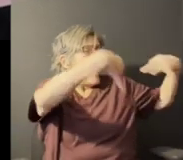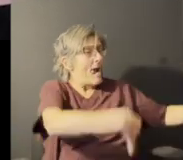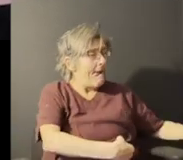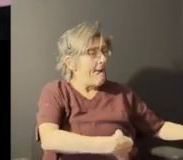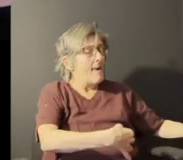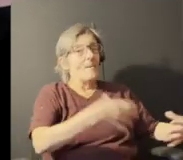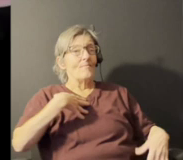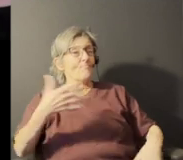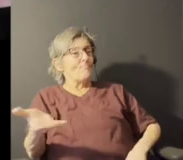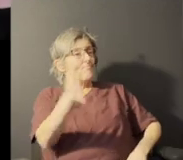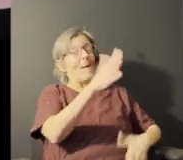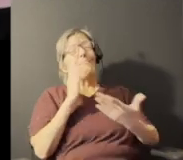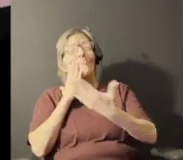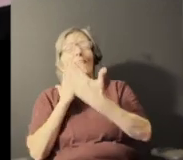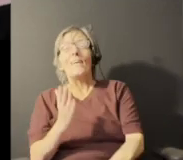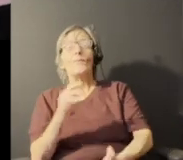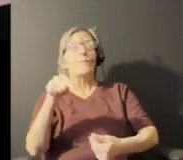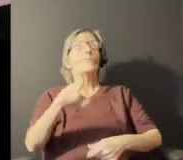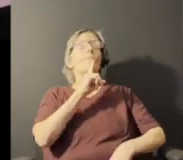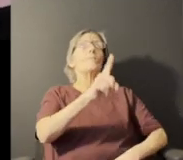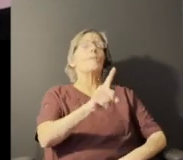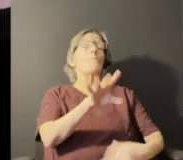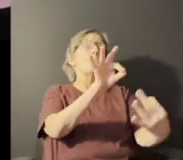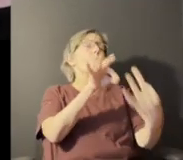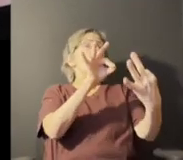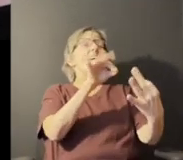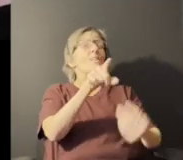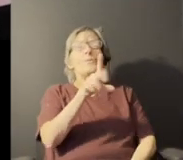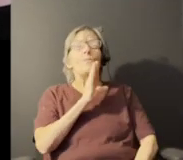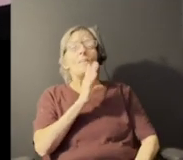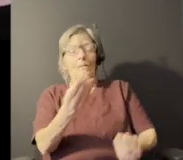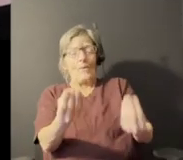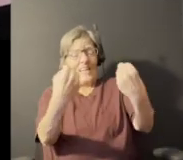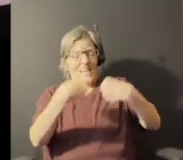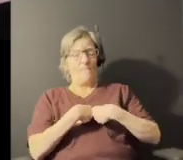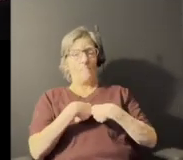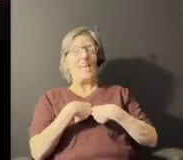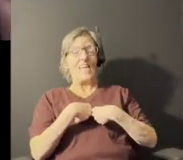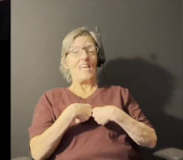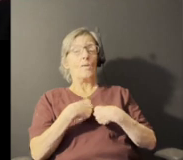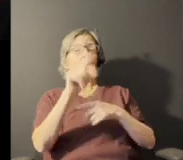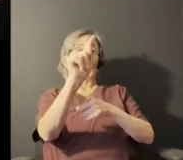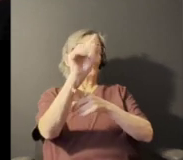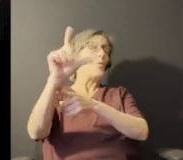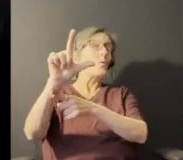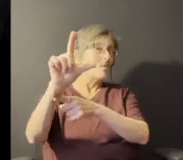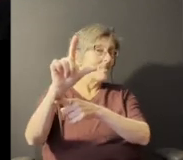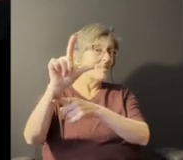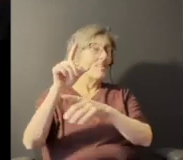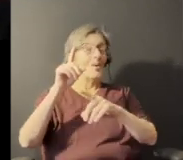yesterday. So thank you. This is so perfect. You've given me the